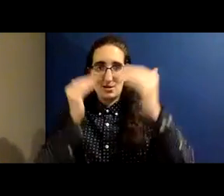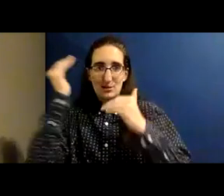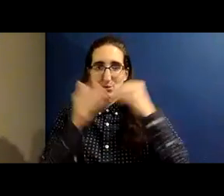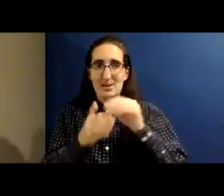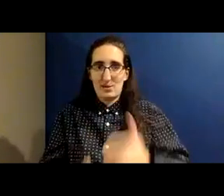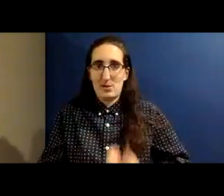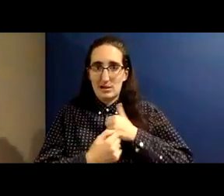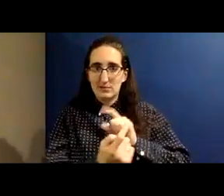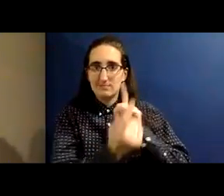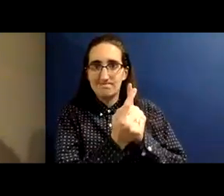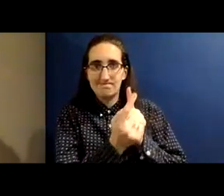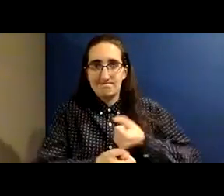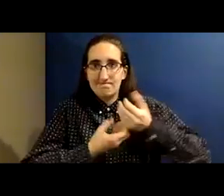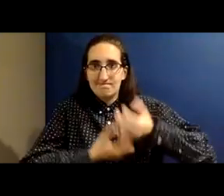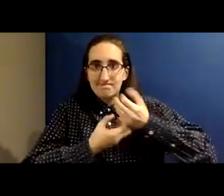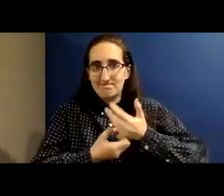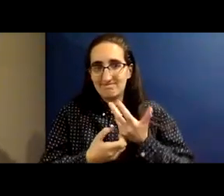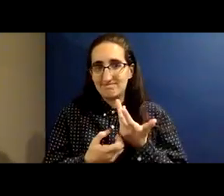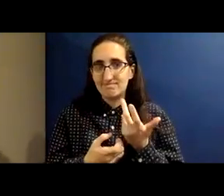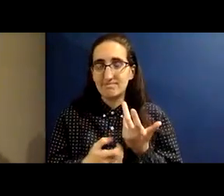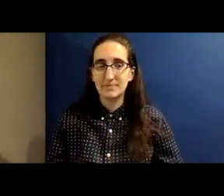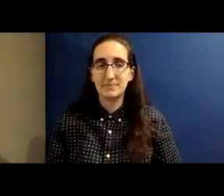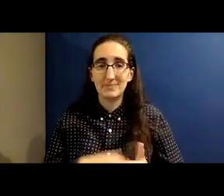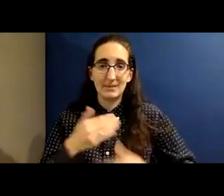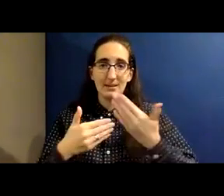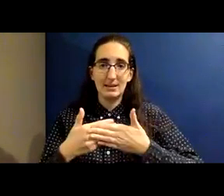turn to. Next slide, please.